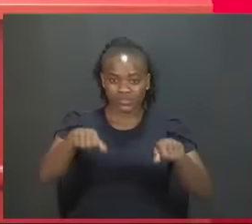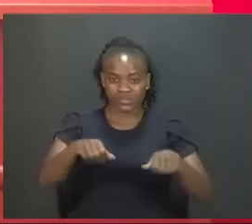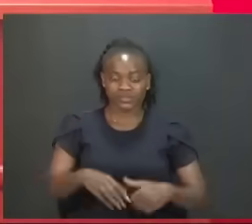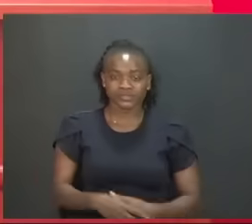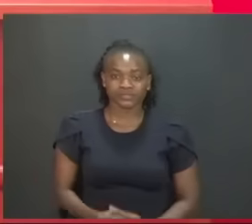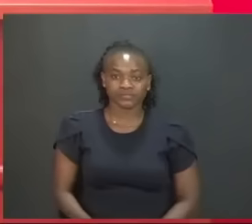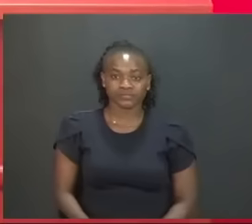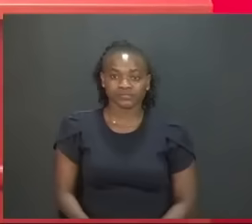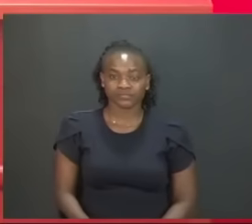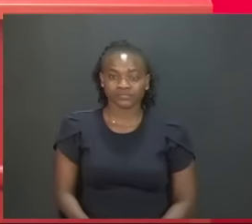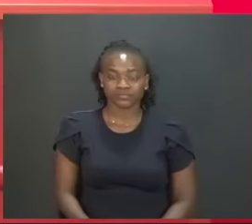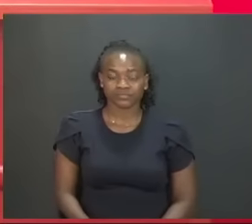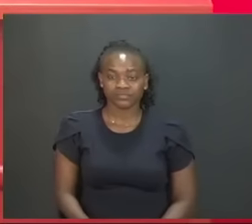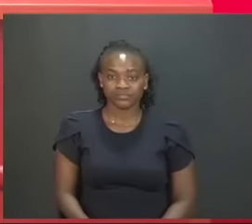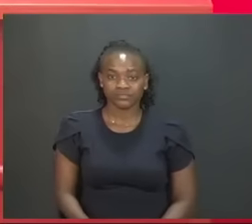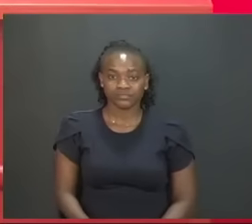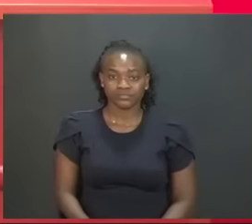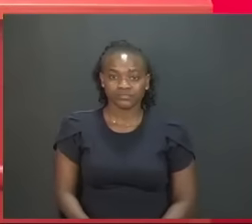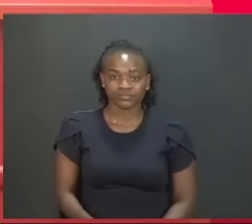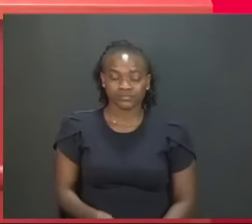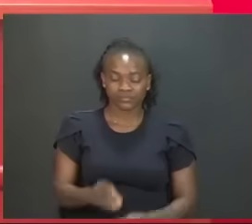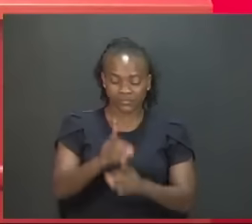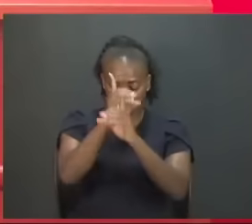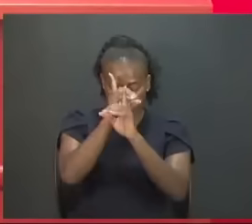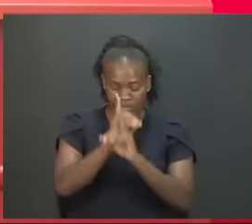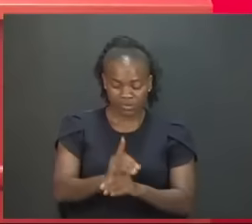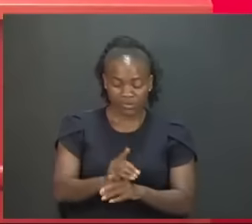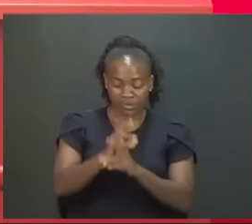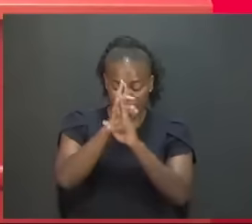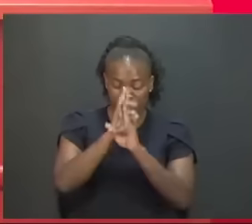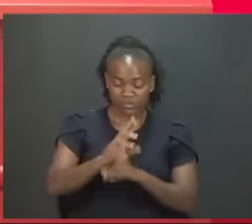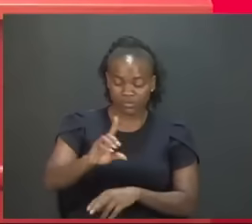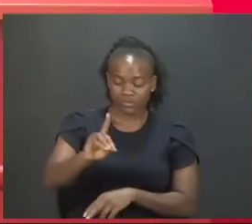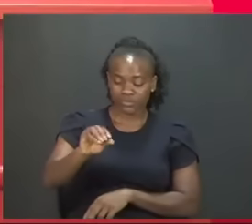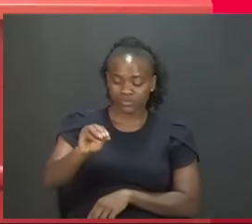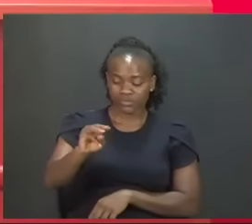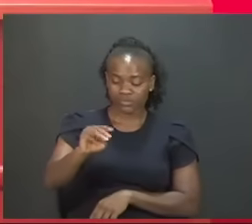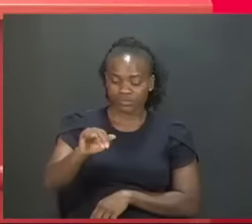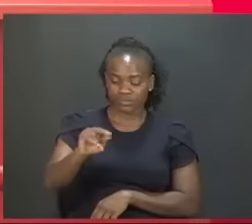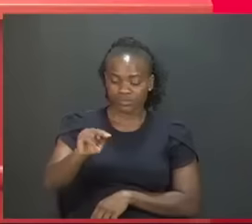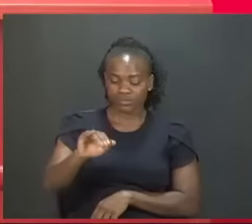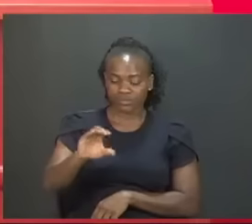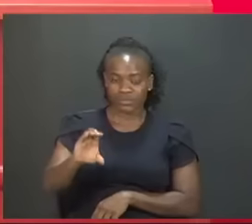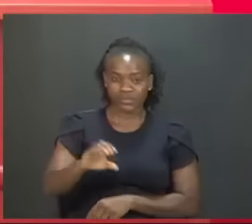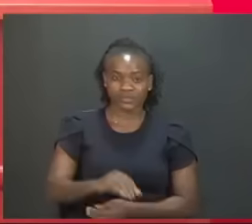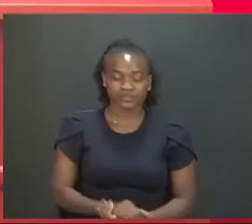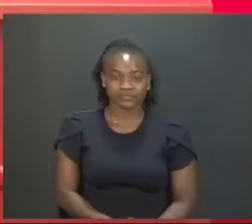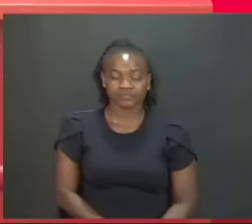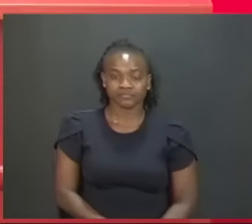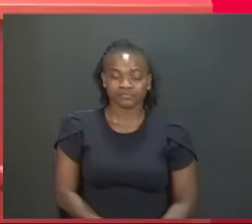Yes, Honourable Dominic Nitiwul. Mr. Speaker, thank you very much.